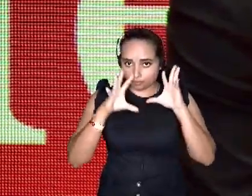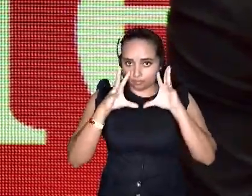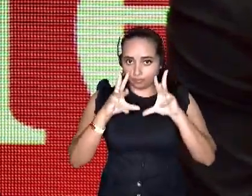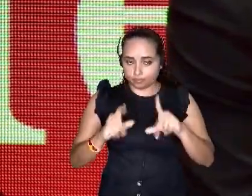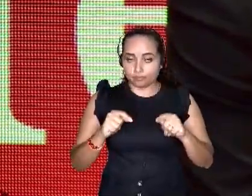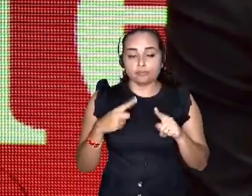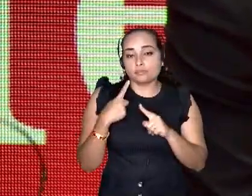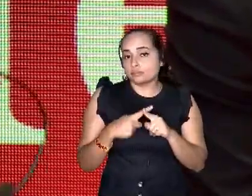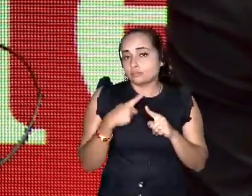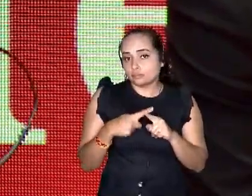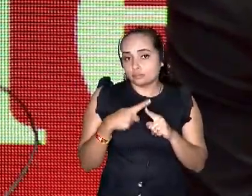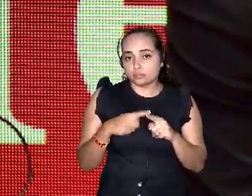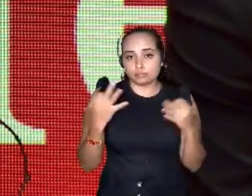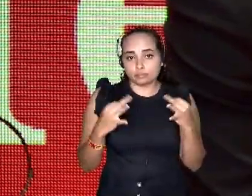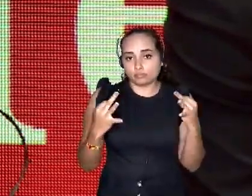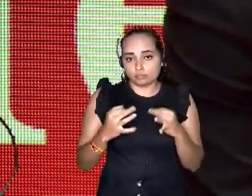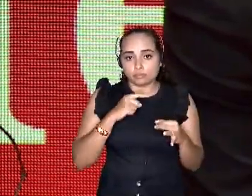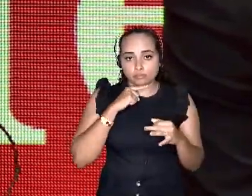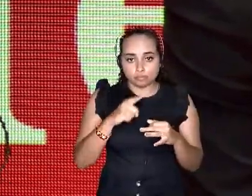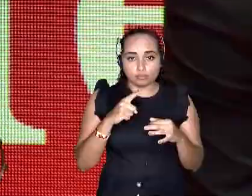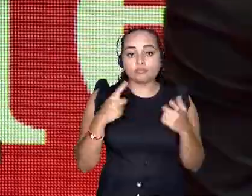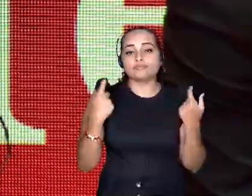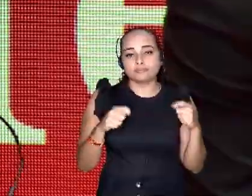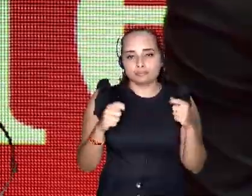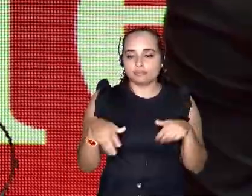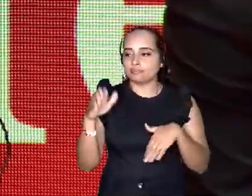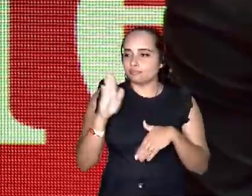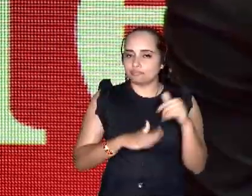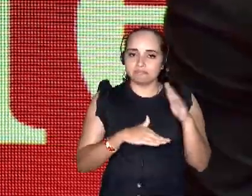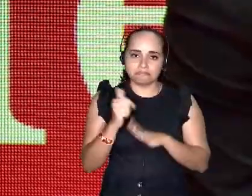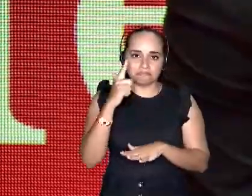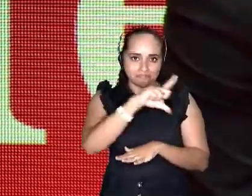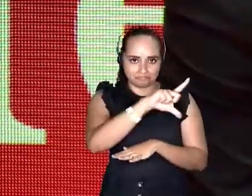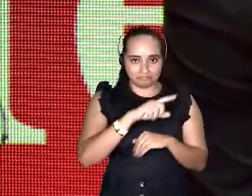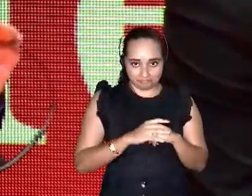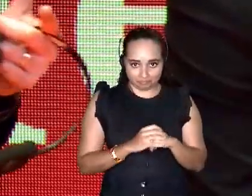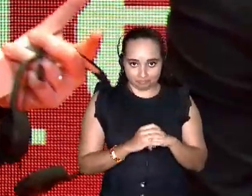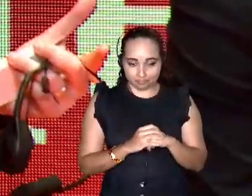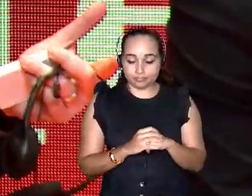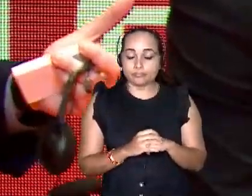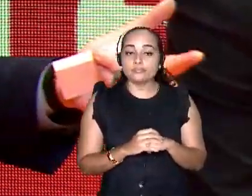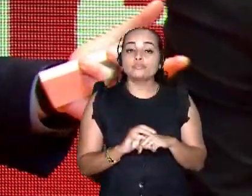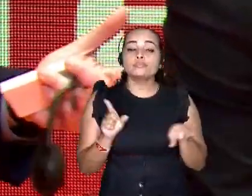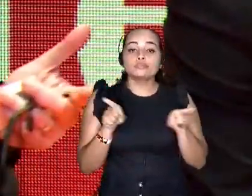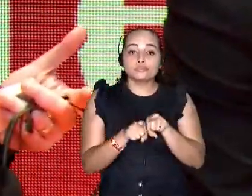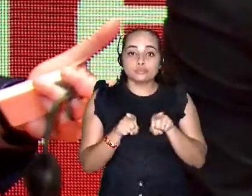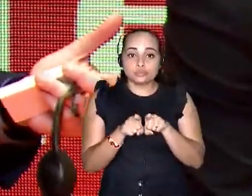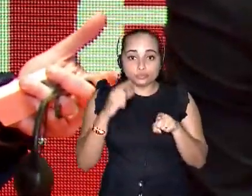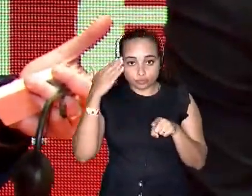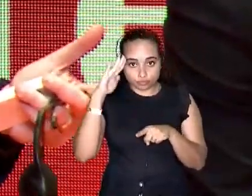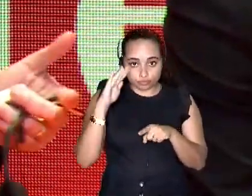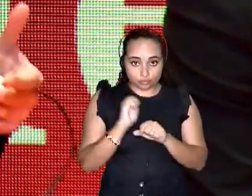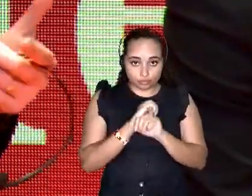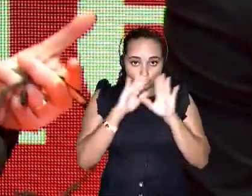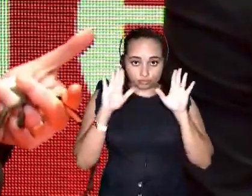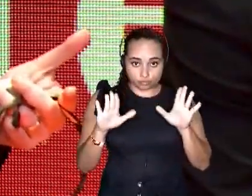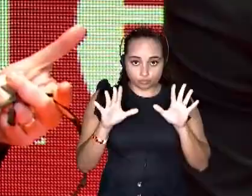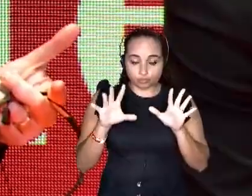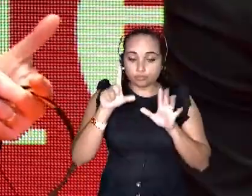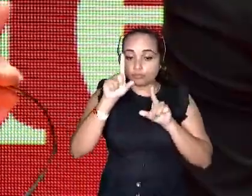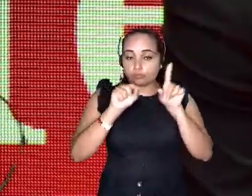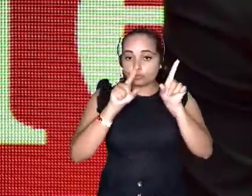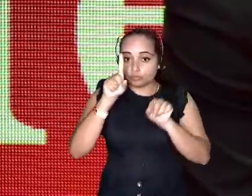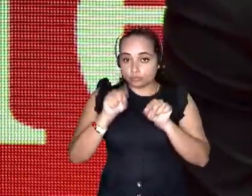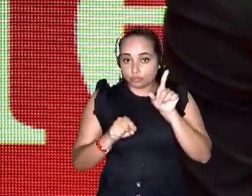the friends of the practical. We need to get it done fast and correctly to understand those options that Matthias and Yvonne were talking